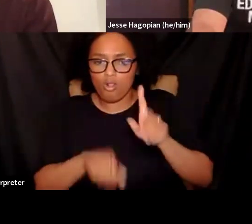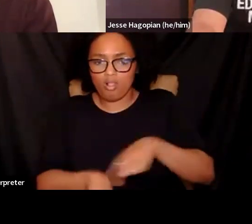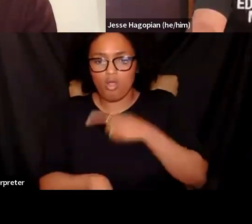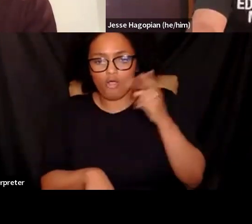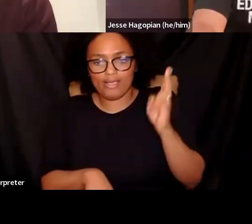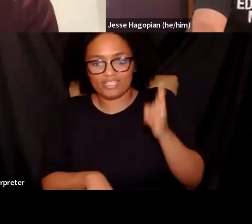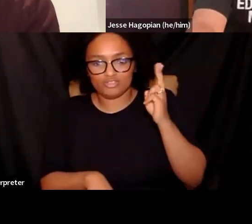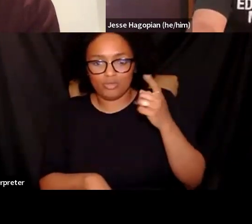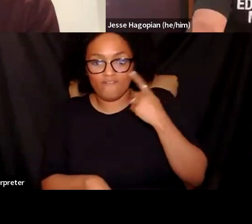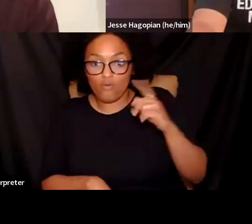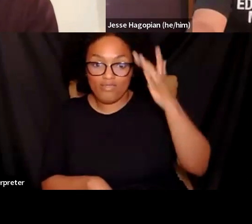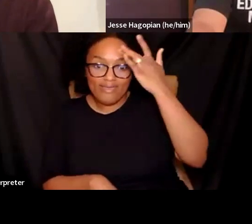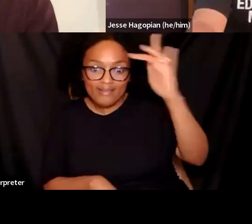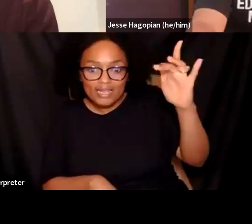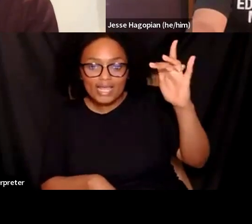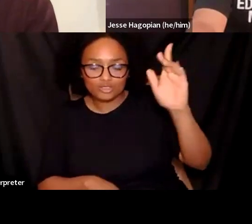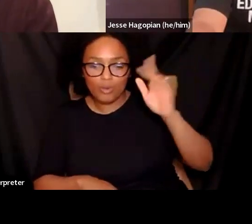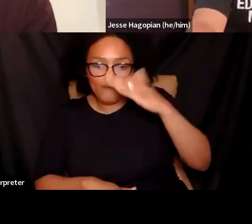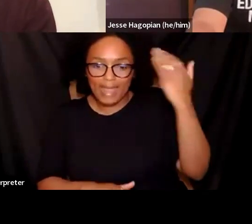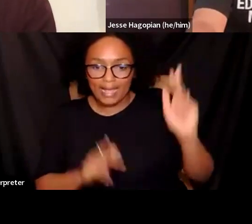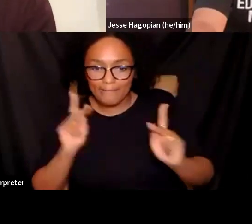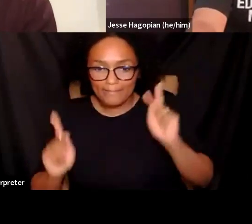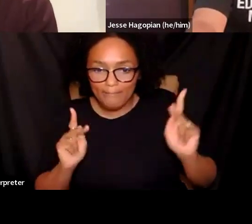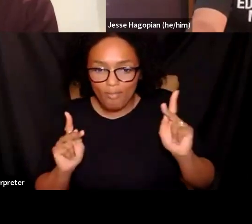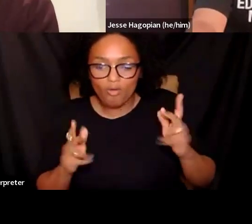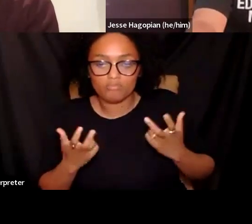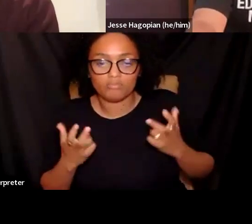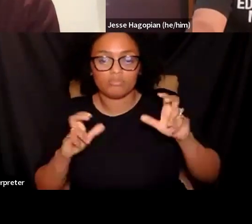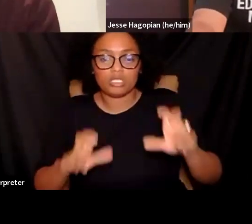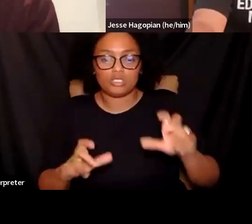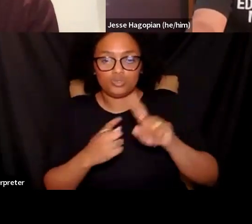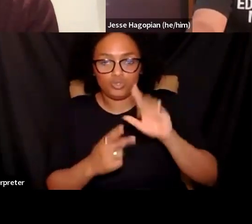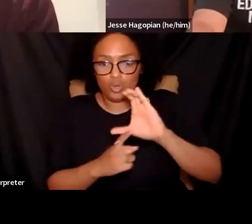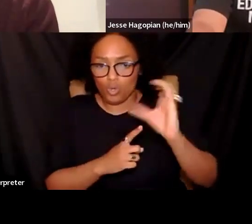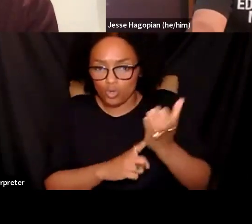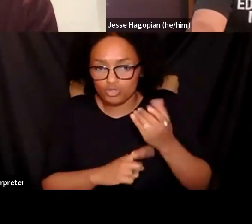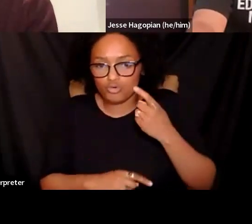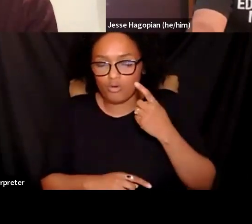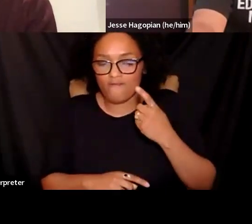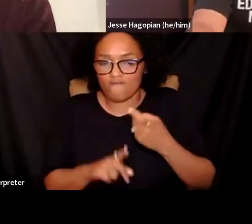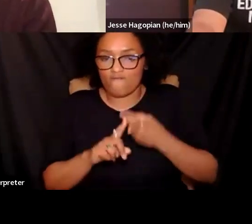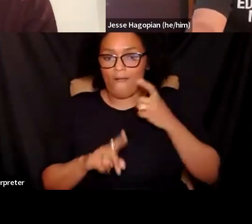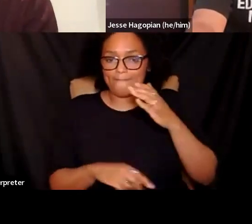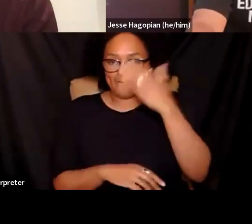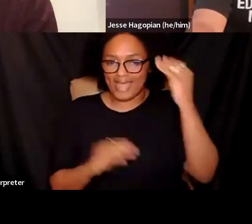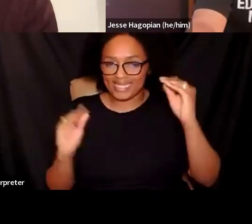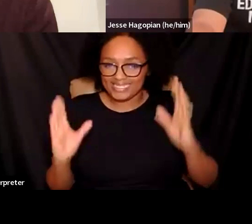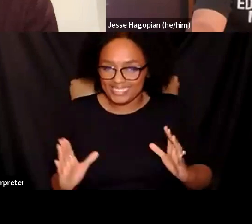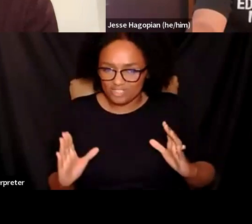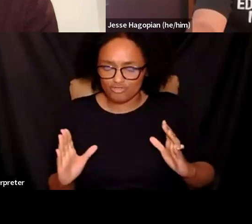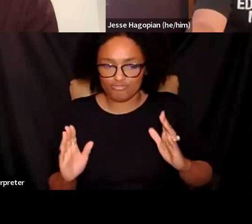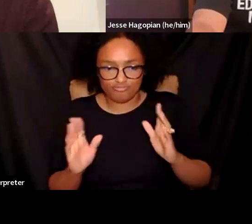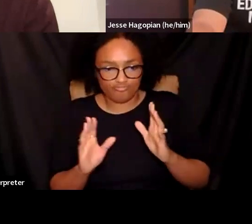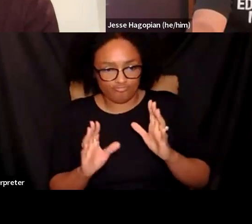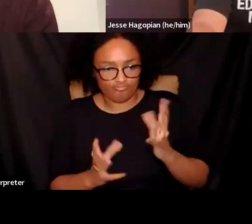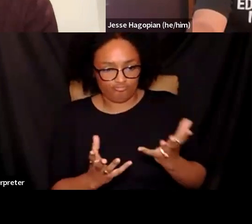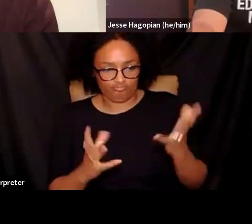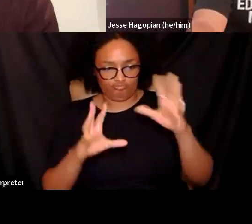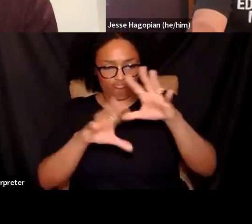of intellectual and cultural contributions of Black teachers. And that was a part of the story of Black education as well, so that it's not just a